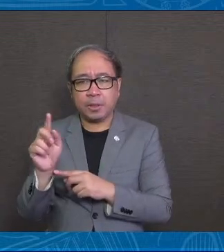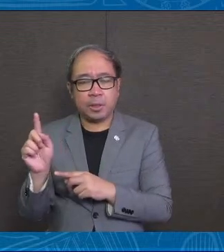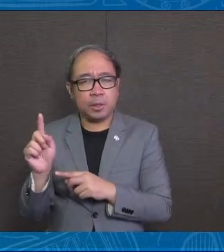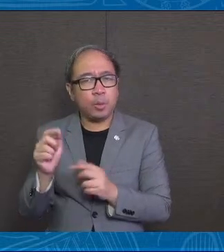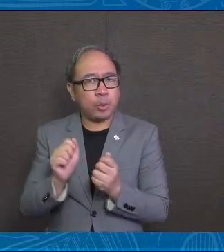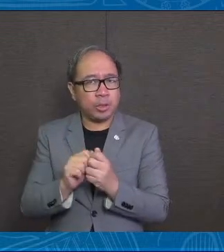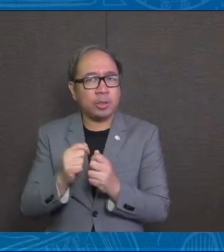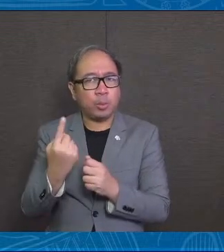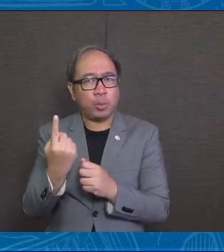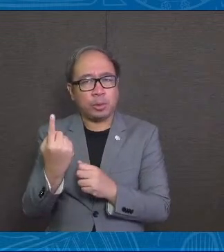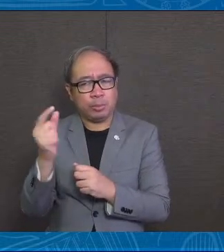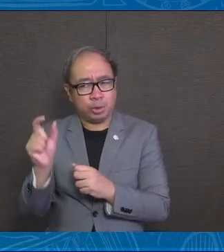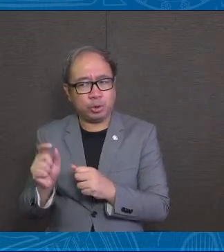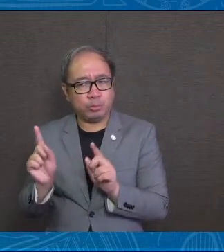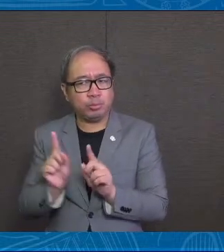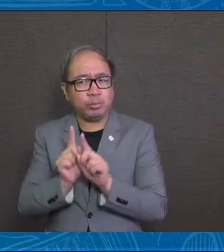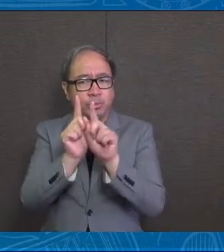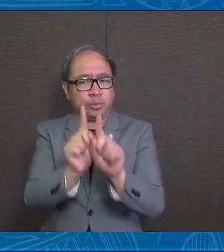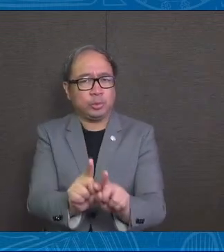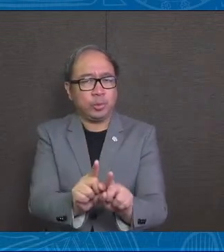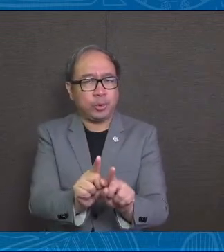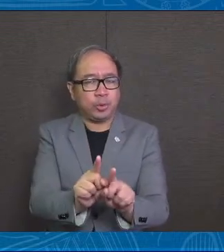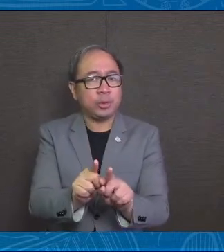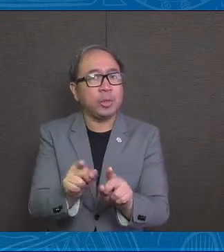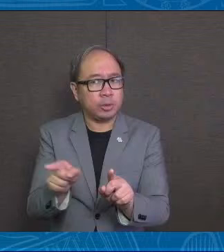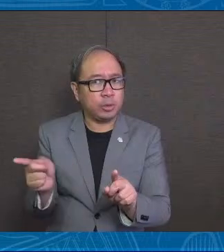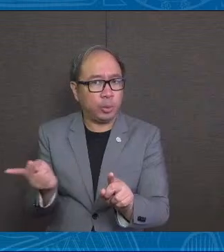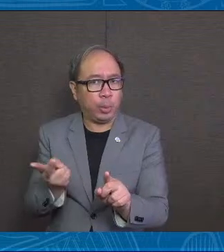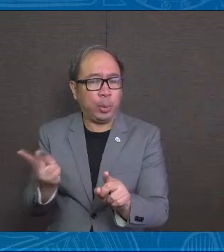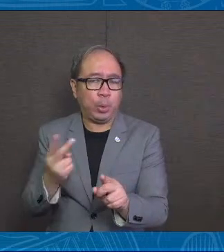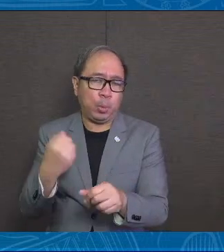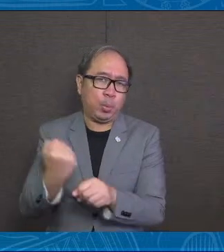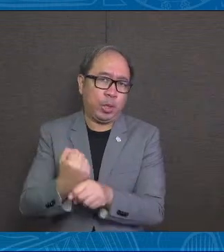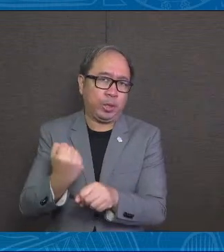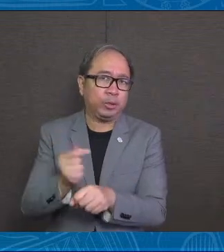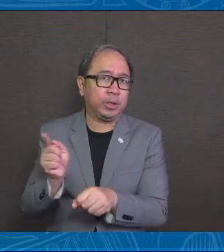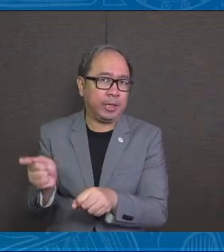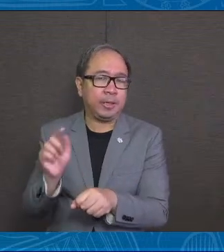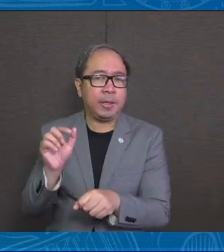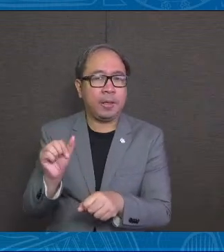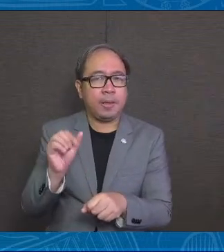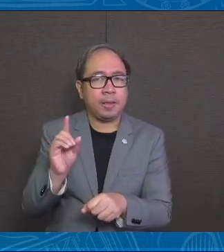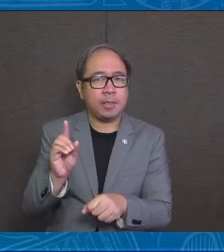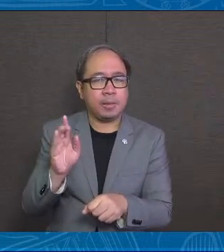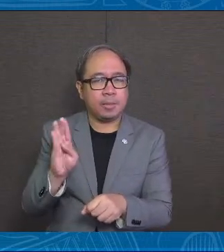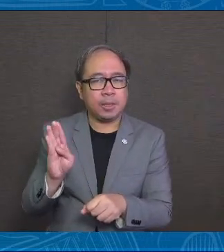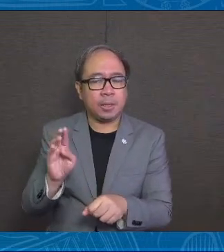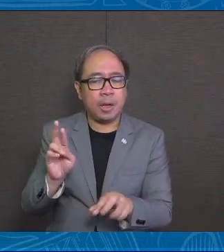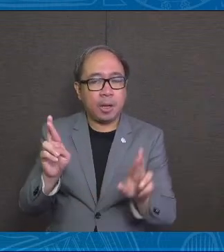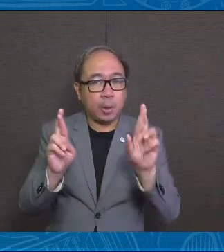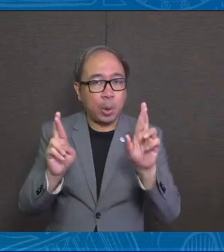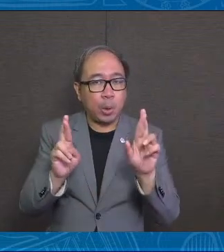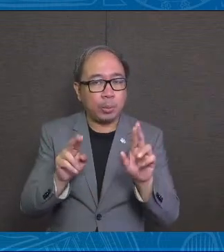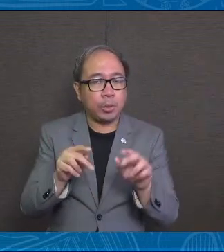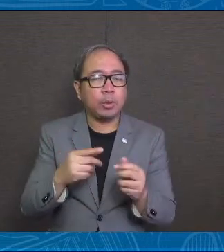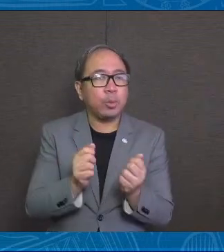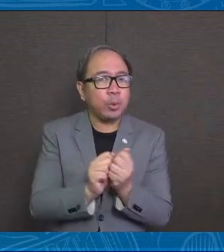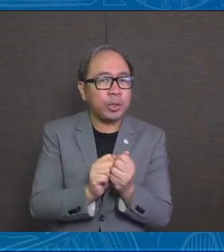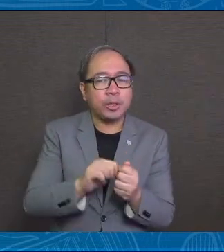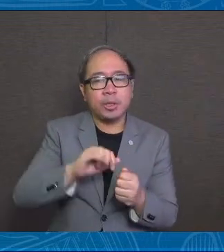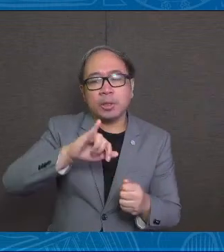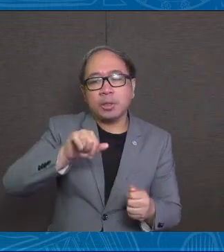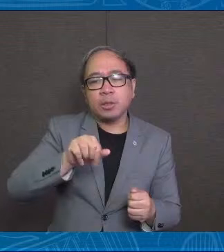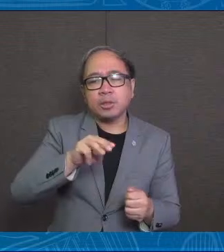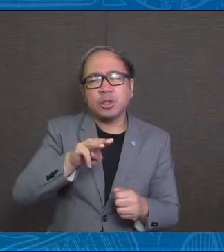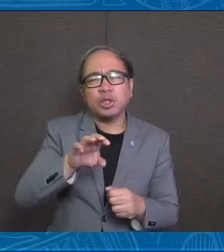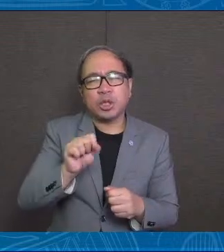Tuck. They work with ADB, and I wish to acknowledge the two gentlemen and Mr. James Lamont, three